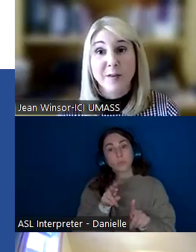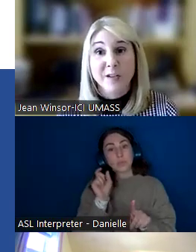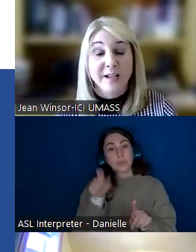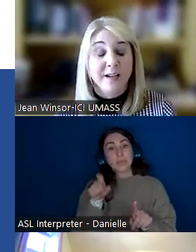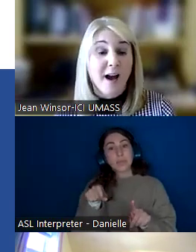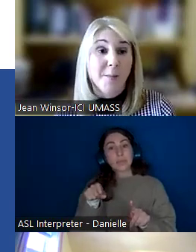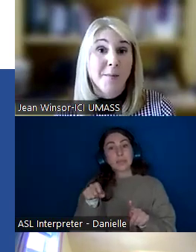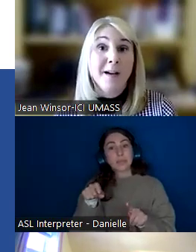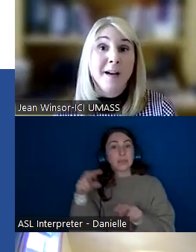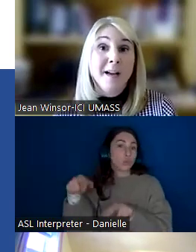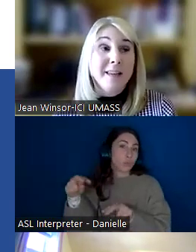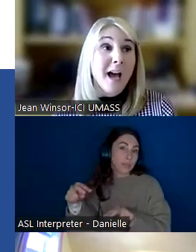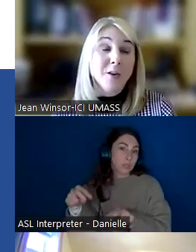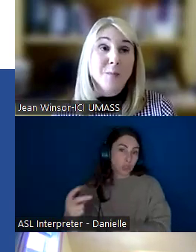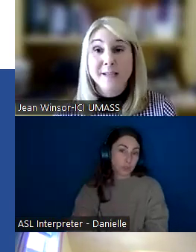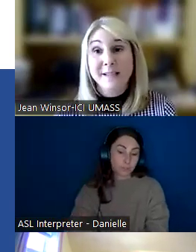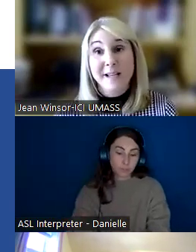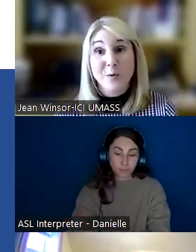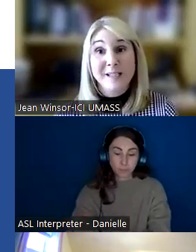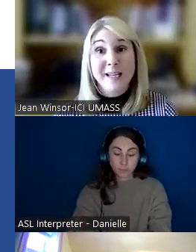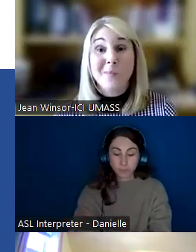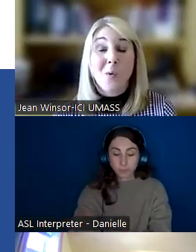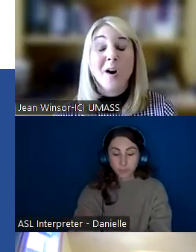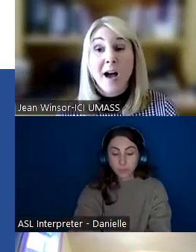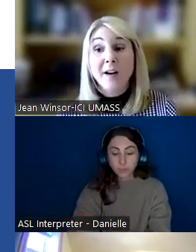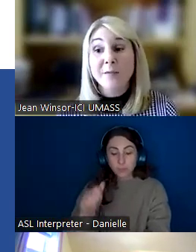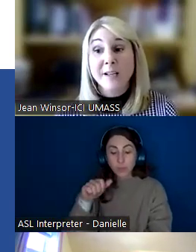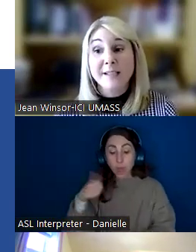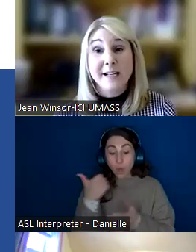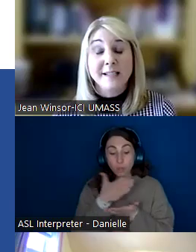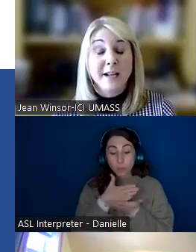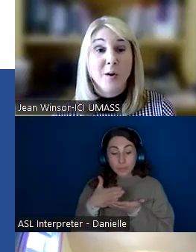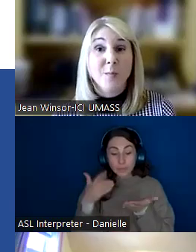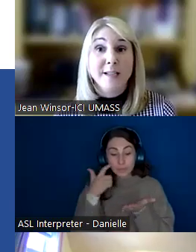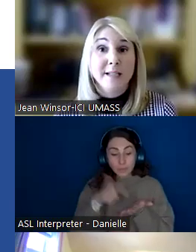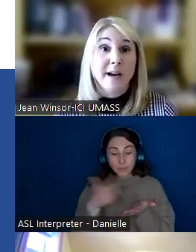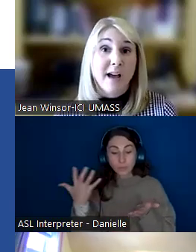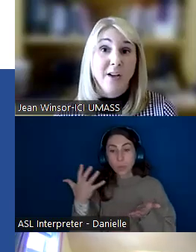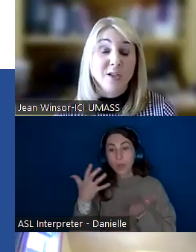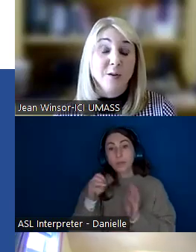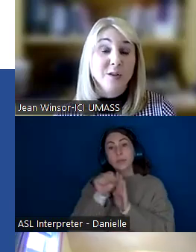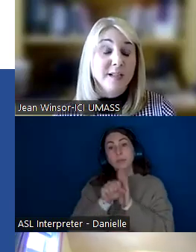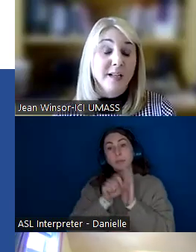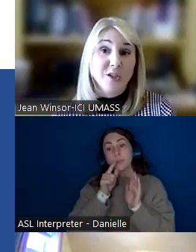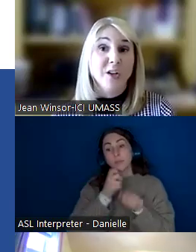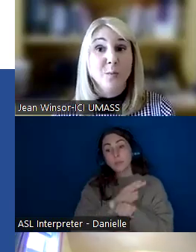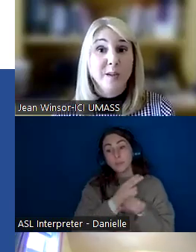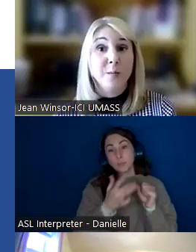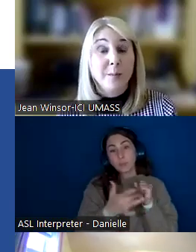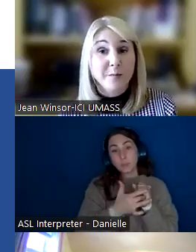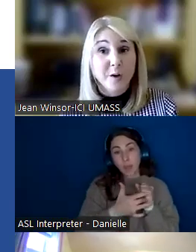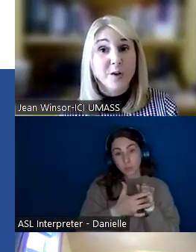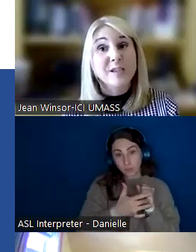of supervision. The other pieces that we're seeing more of is states that are embracing technology first in conjunction